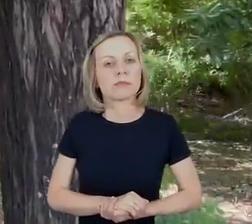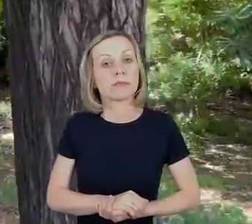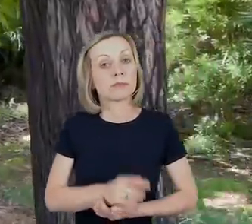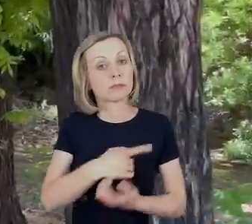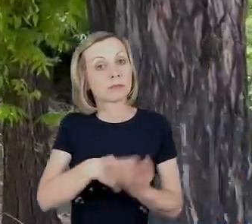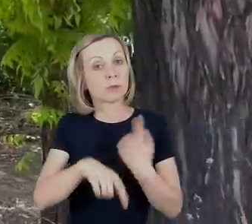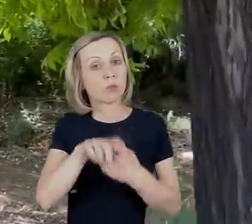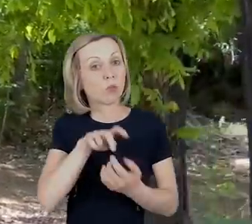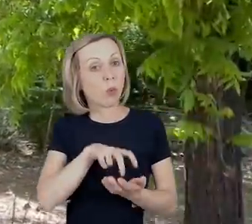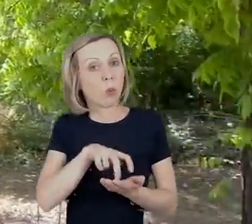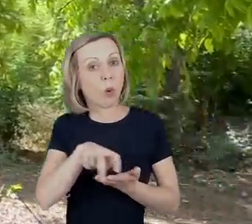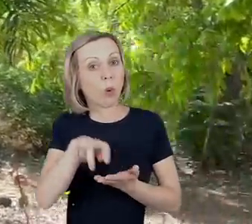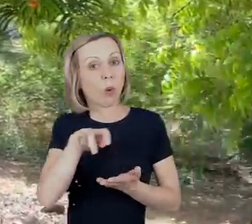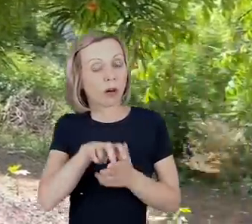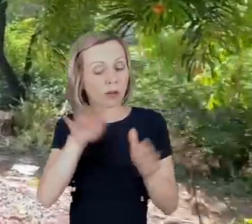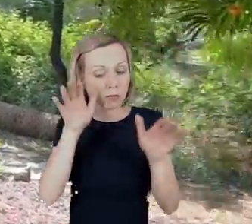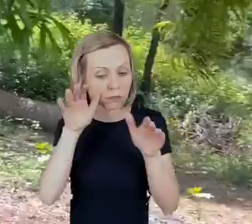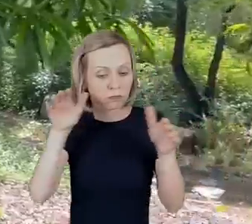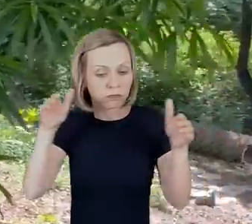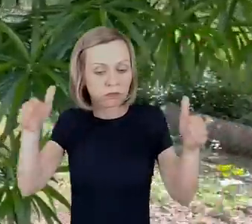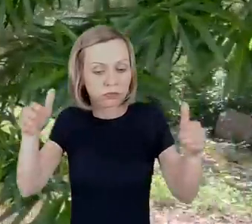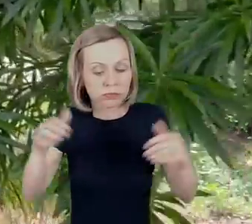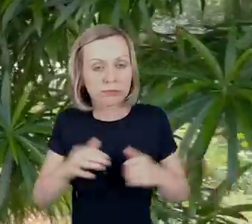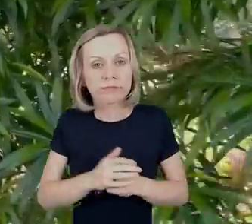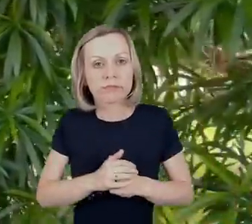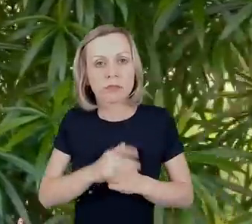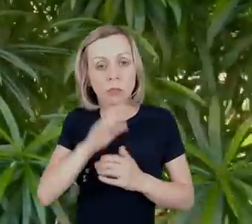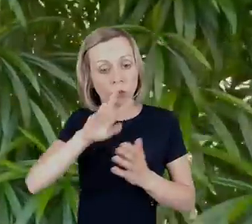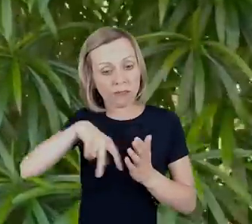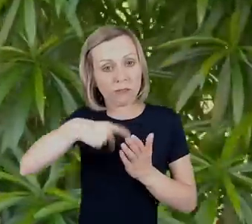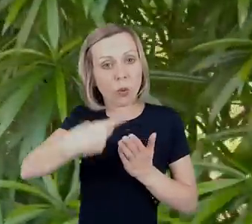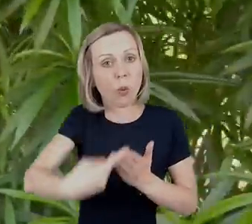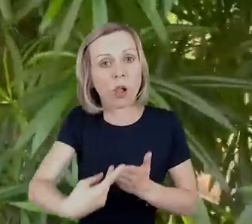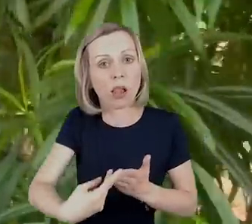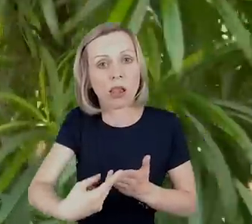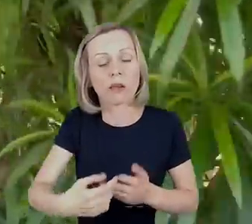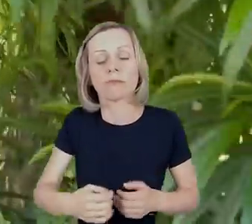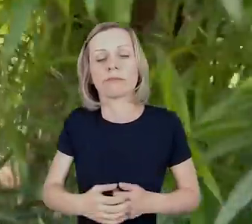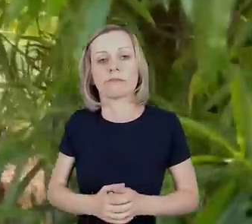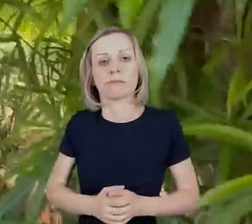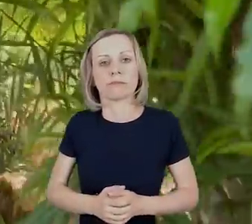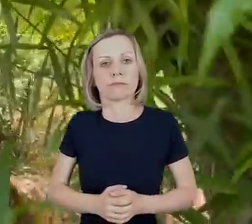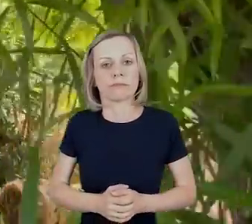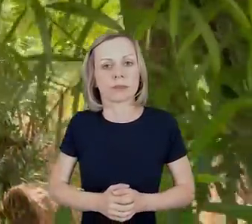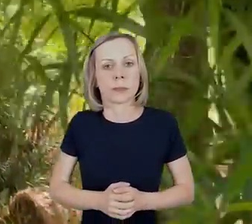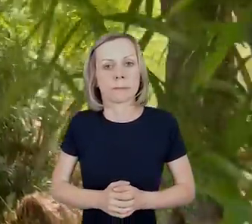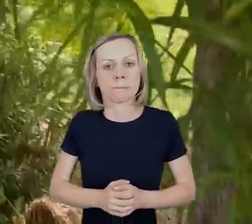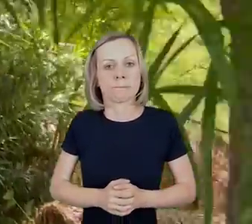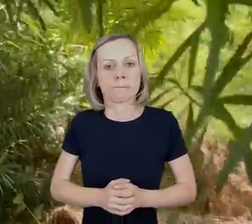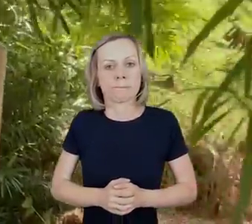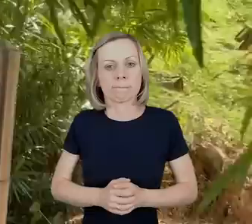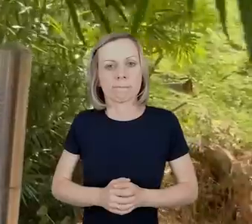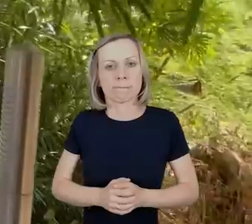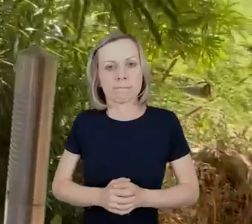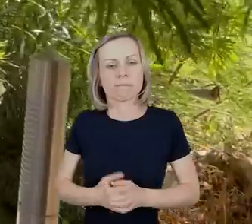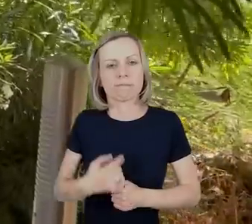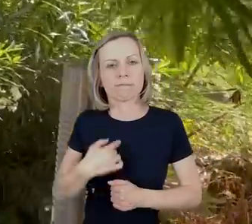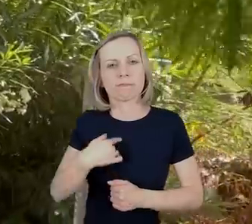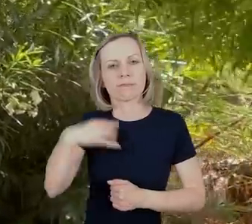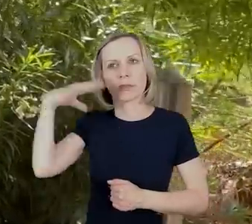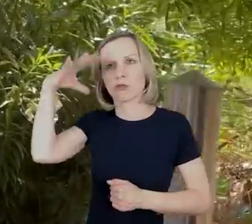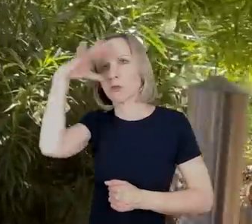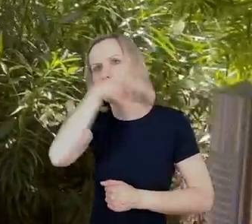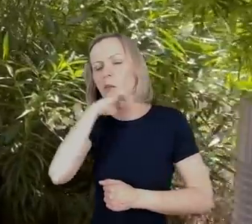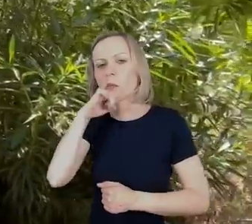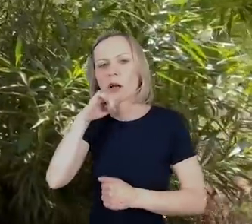When we walk attentively, we don't stumble. I'll never forget that